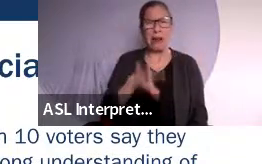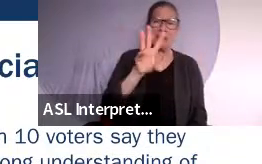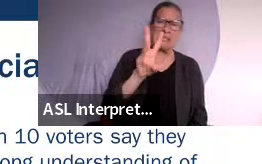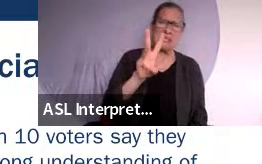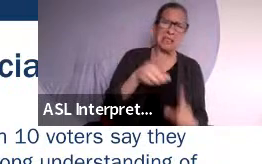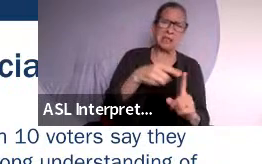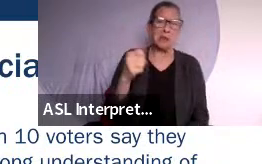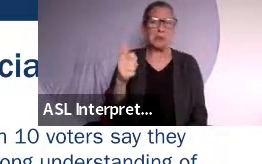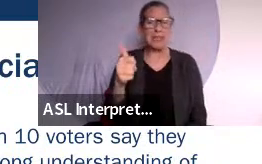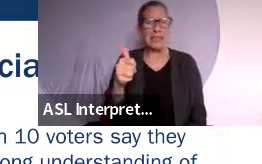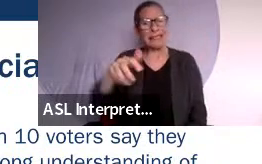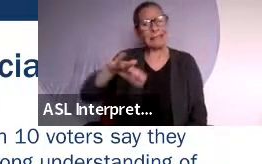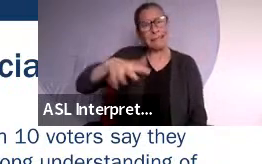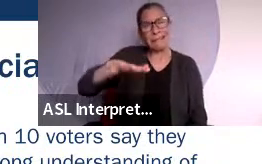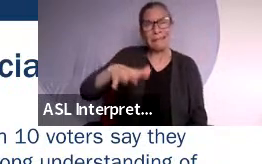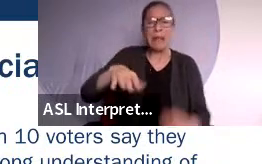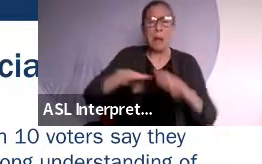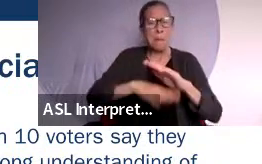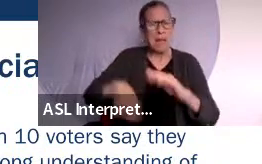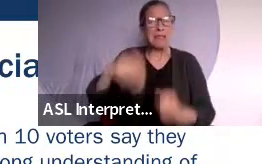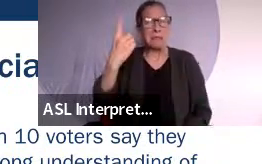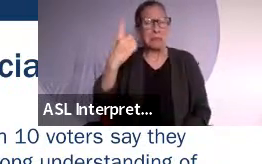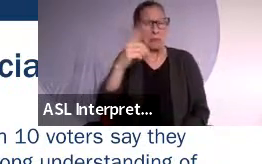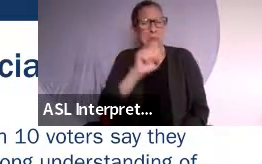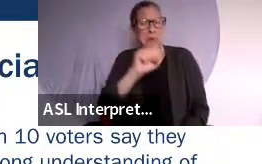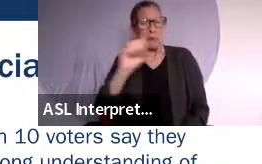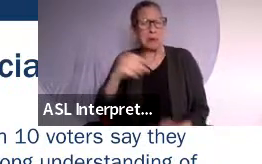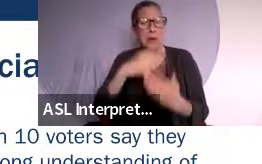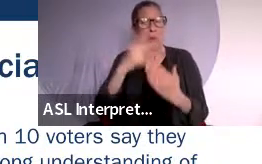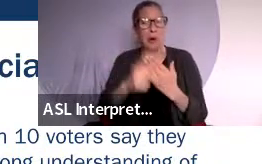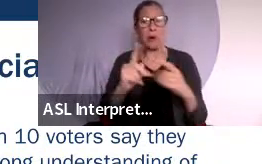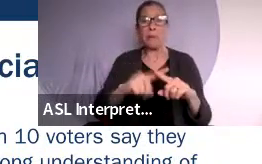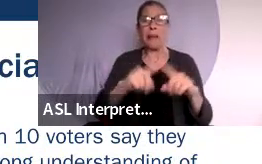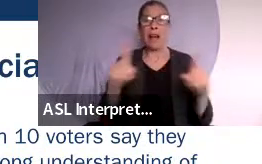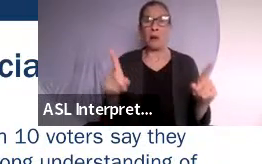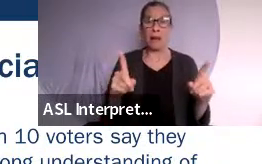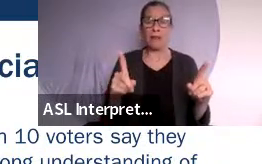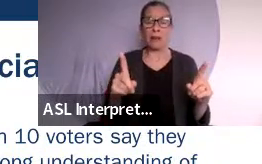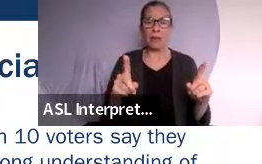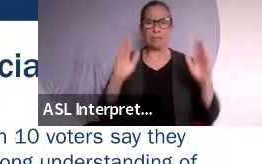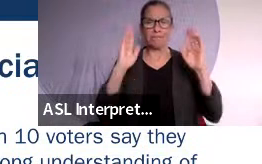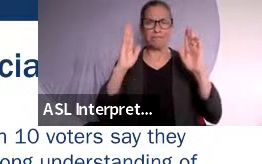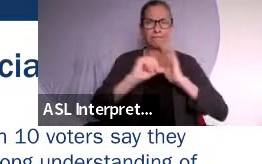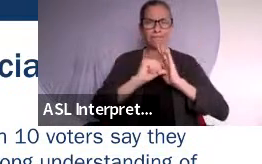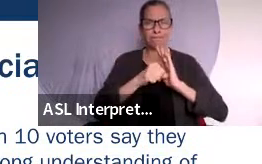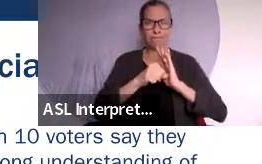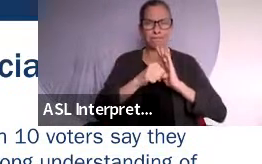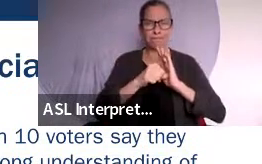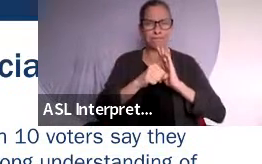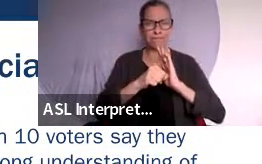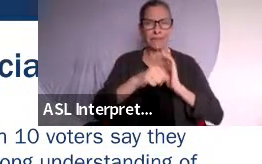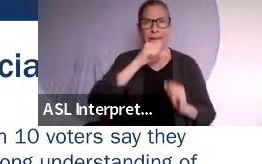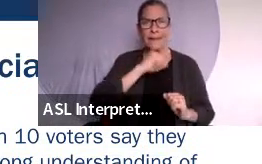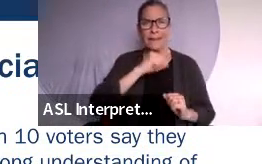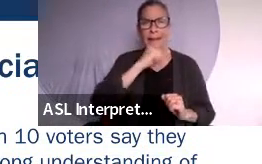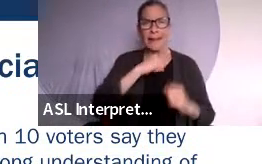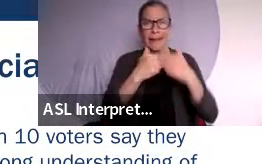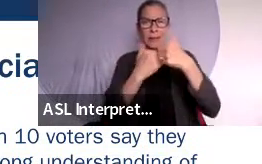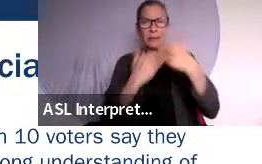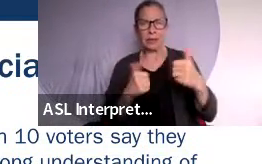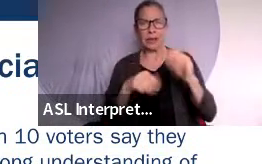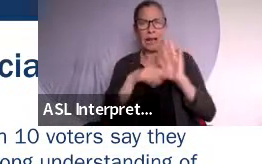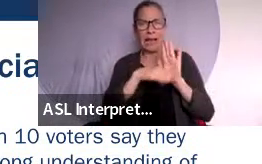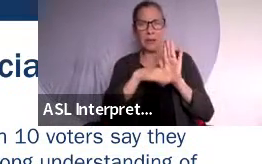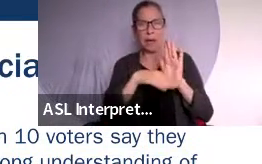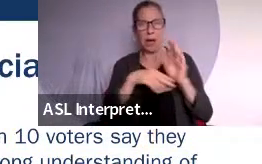6 in 10 say they have a basic understanding of the program. However, I'd love to call your attention to the age breakdown at the very bottom